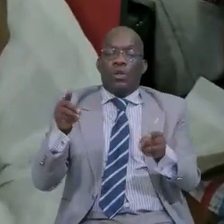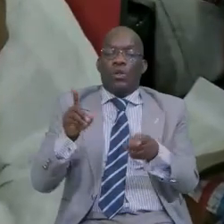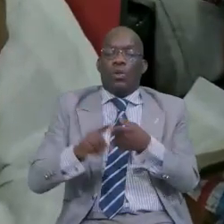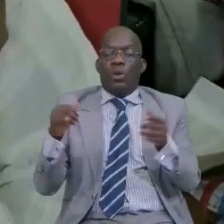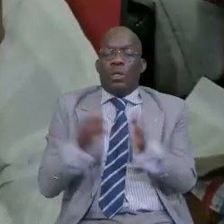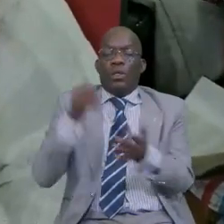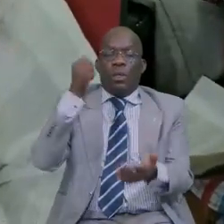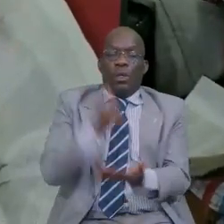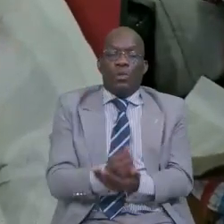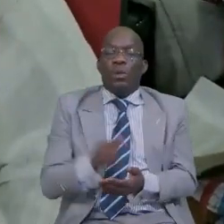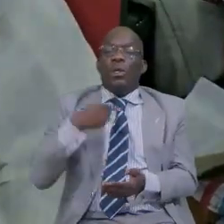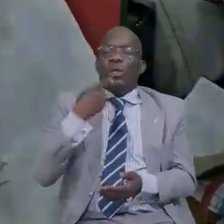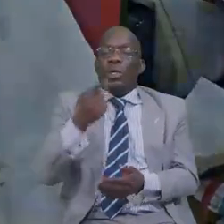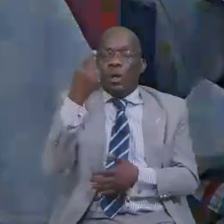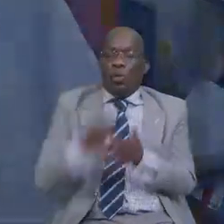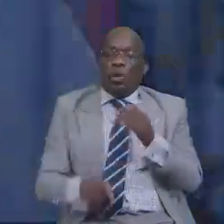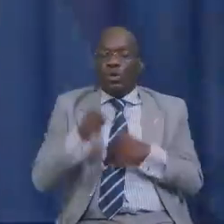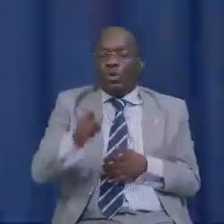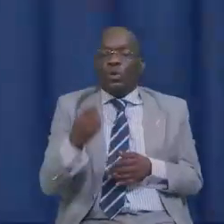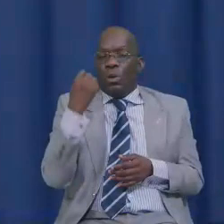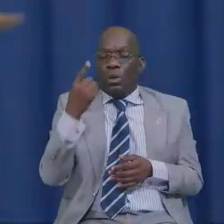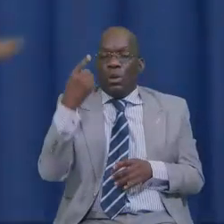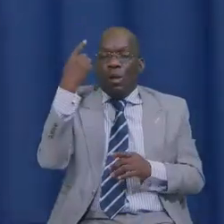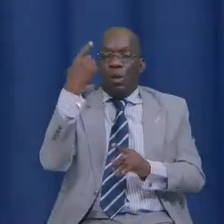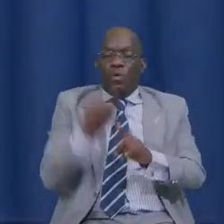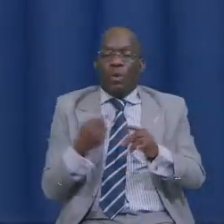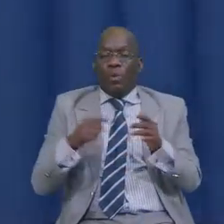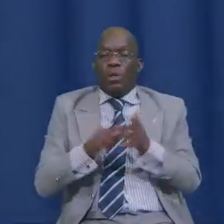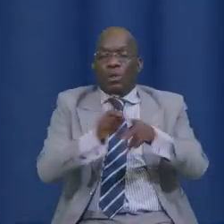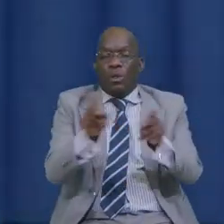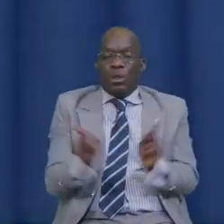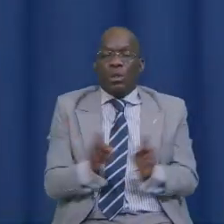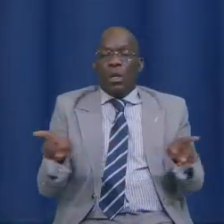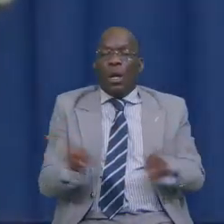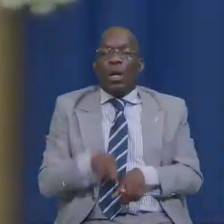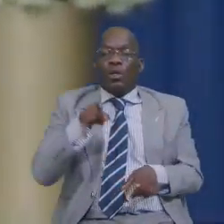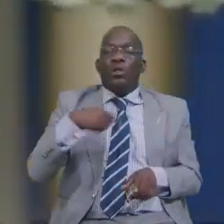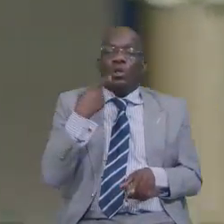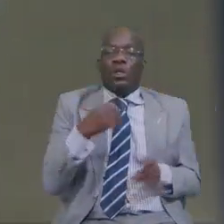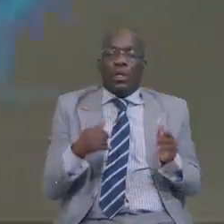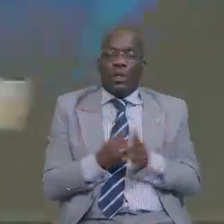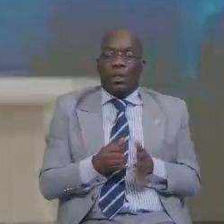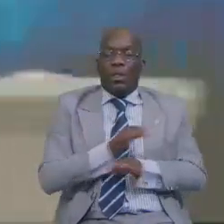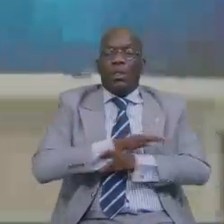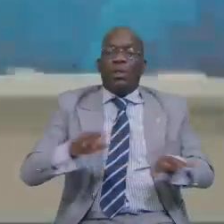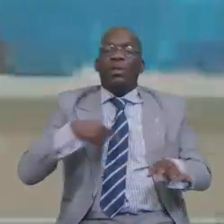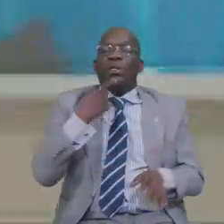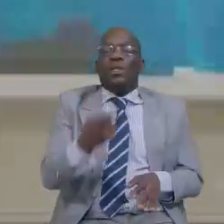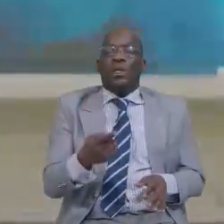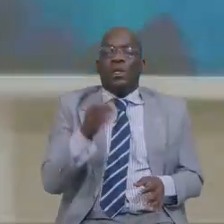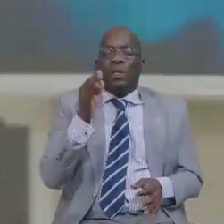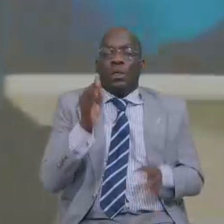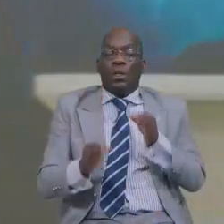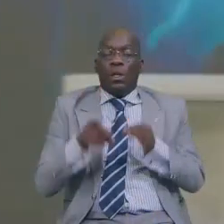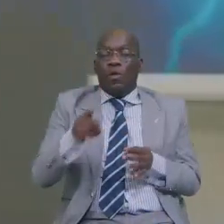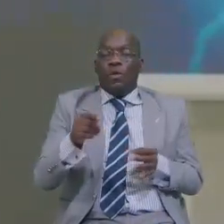Say what you understand from this verse. As you say it, don't say, well, if you have a better